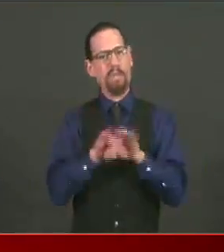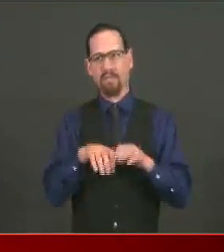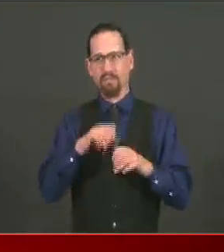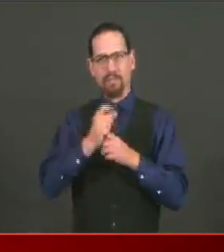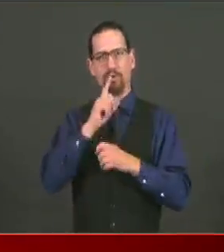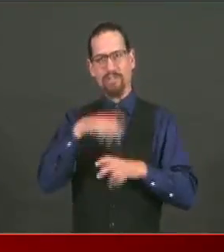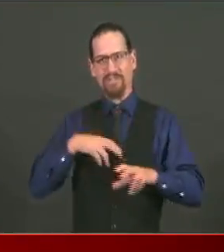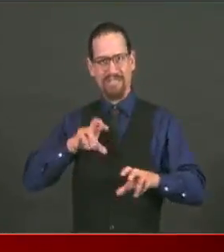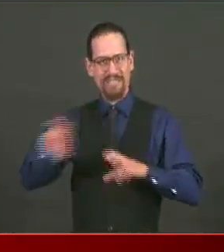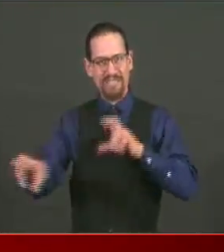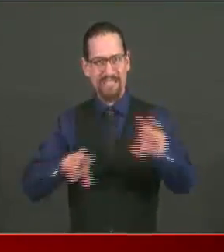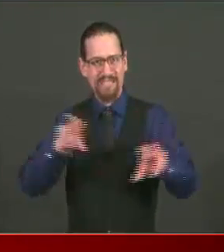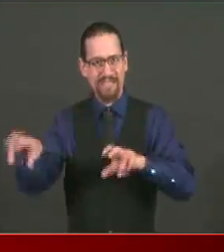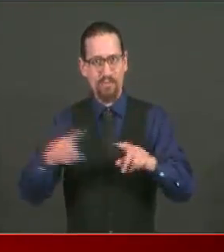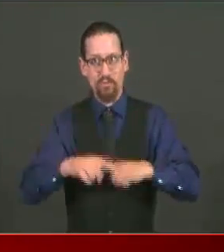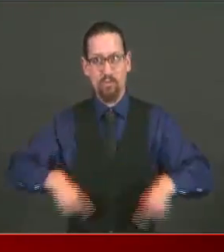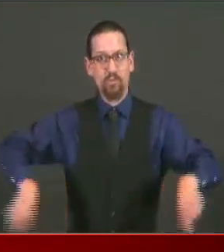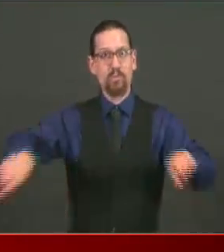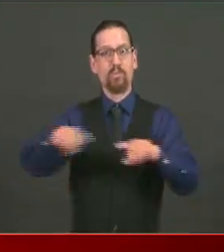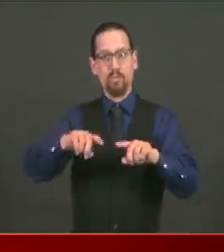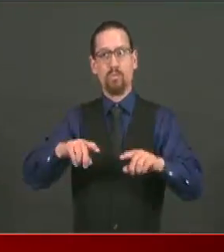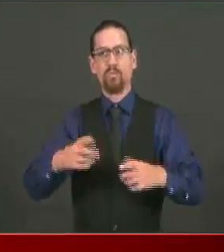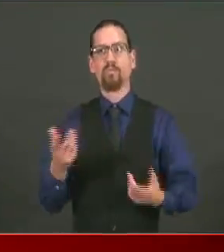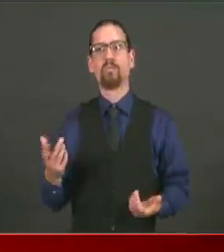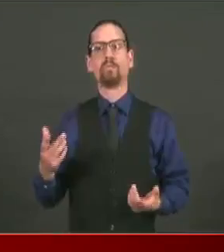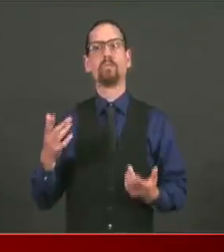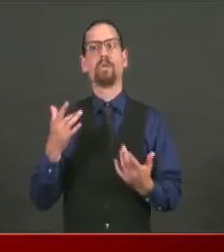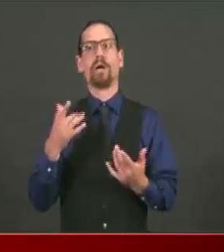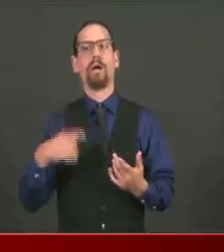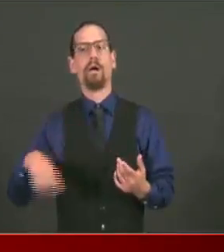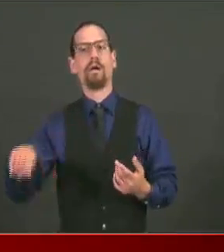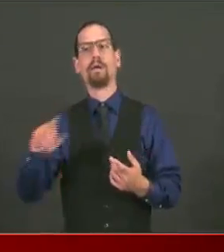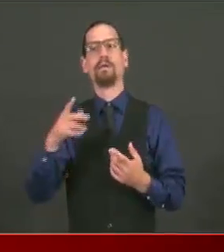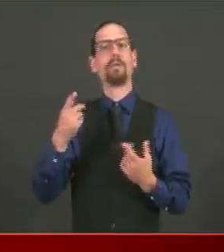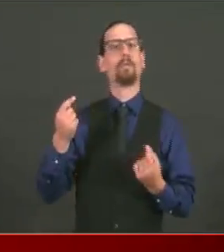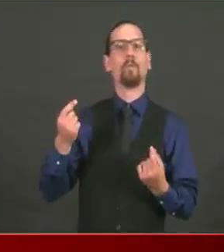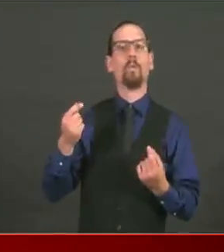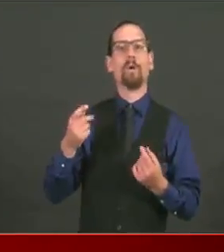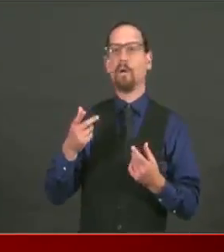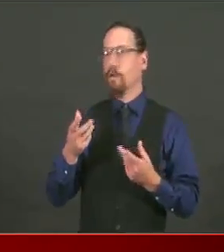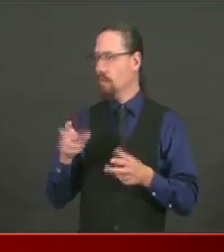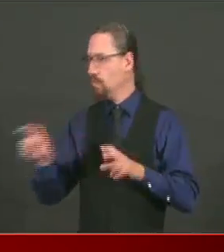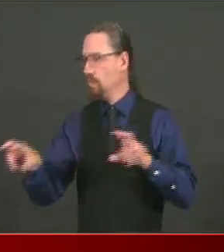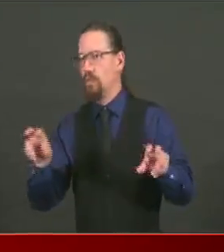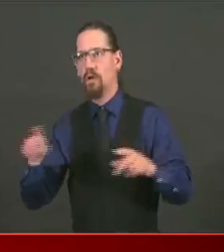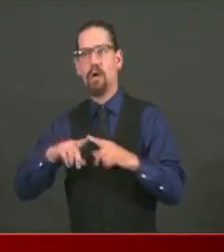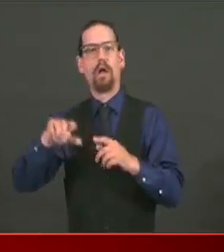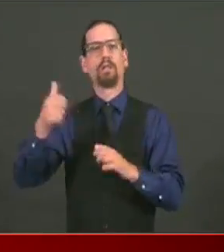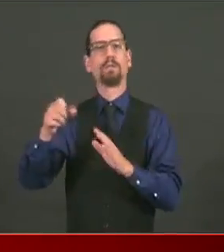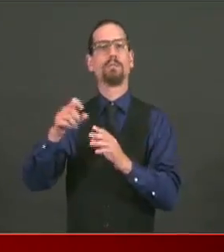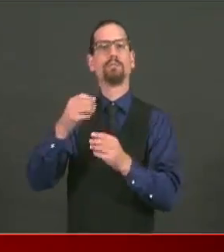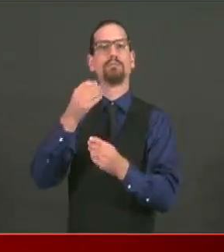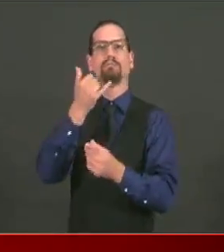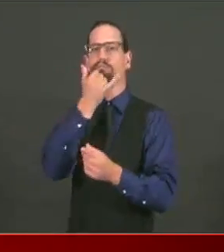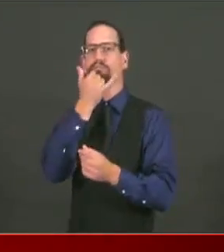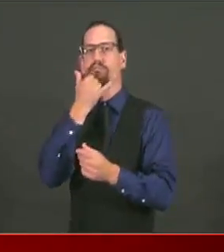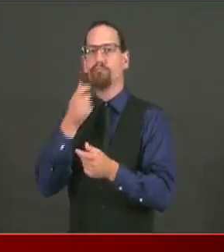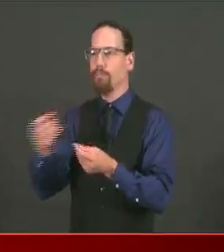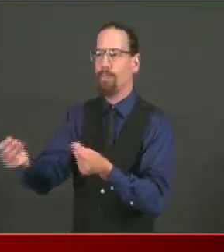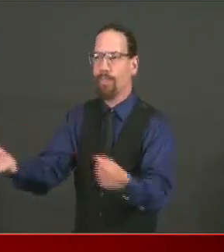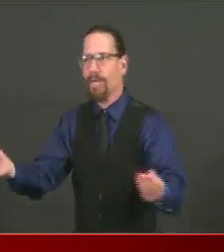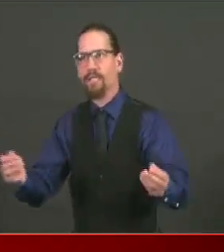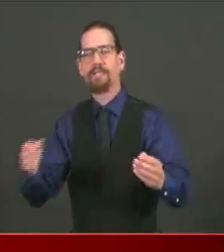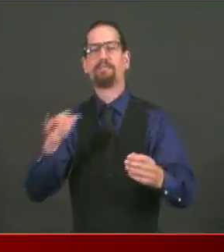applied because they geared it in the wrong way. In other states, there've been administrative challenges. I'm